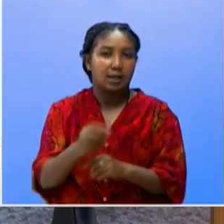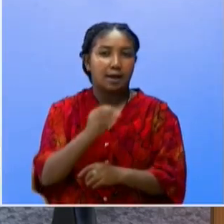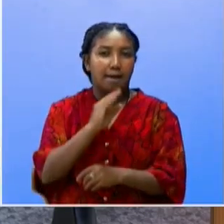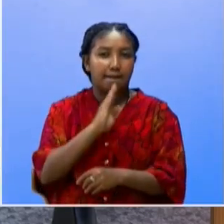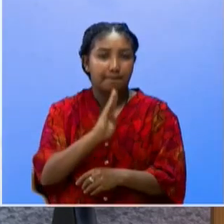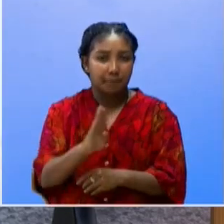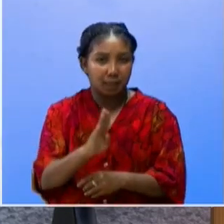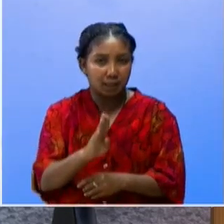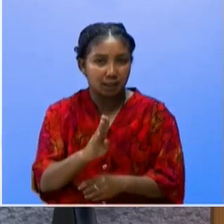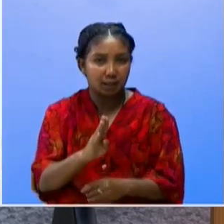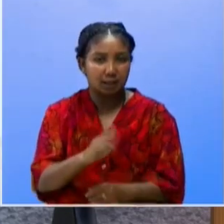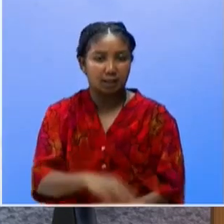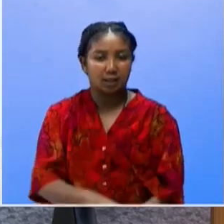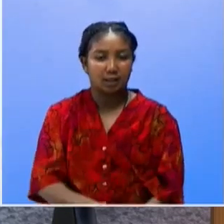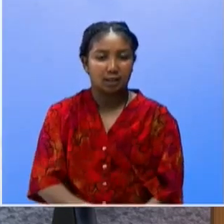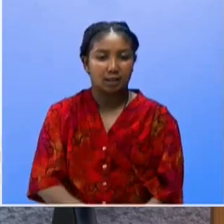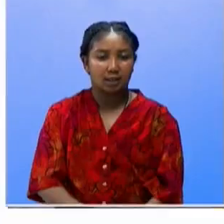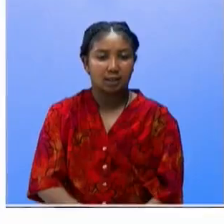being,